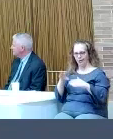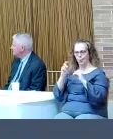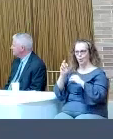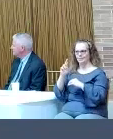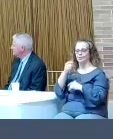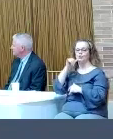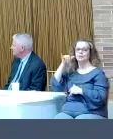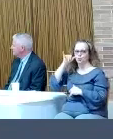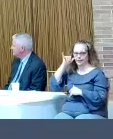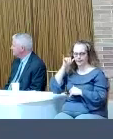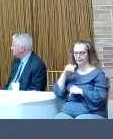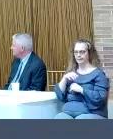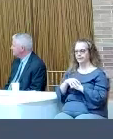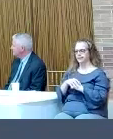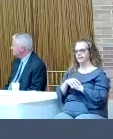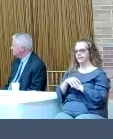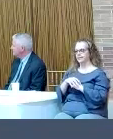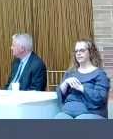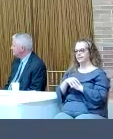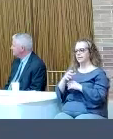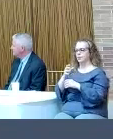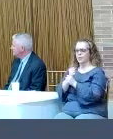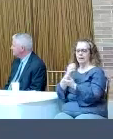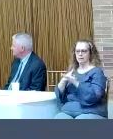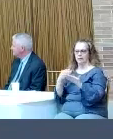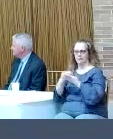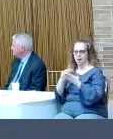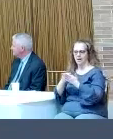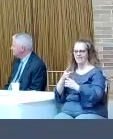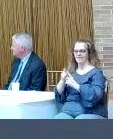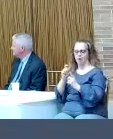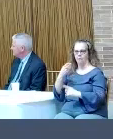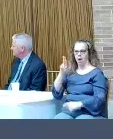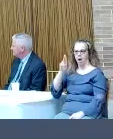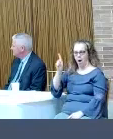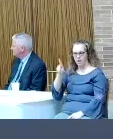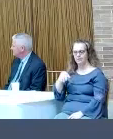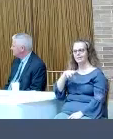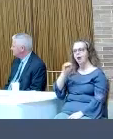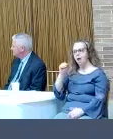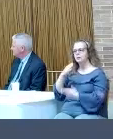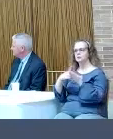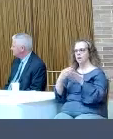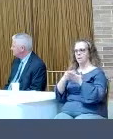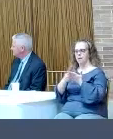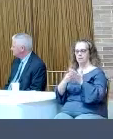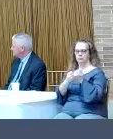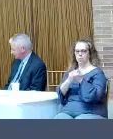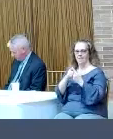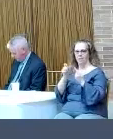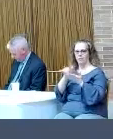yesterday we received some funding from HUD uh which was mentioned and some funding um from New York